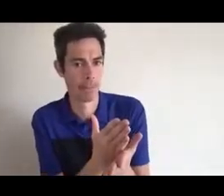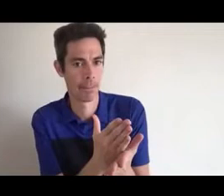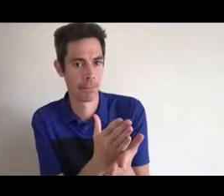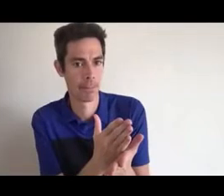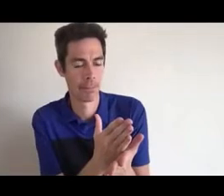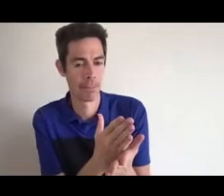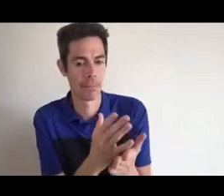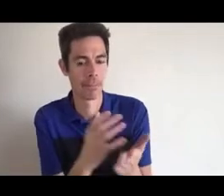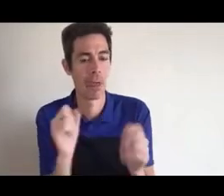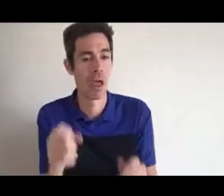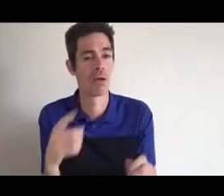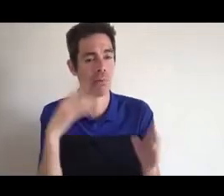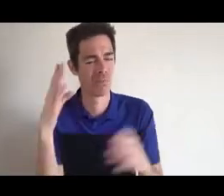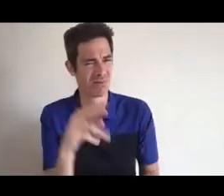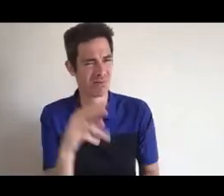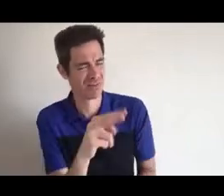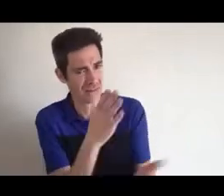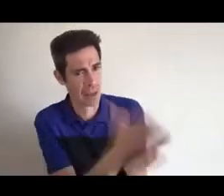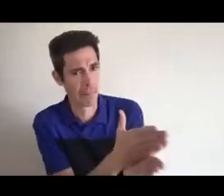stop.